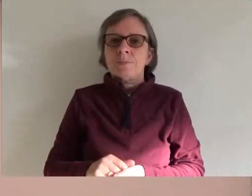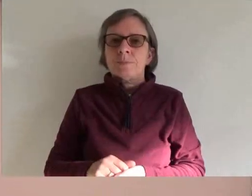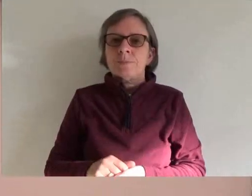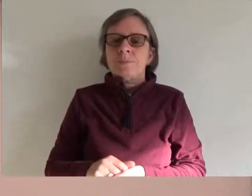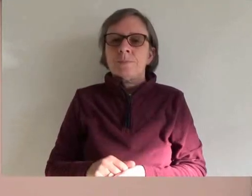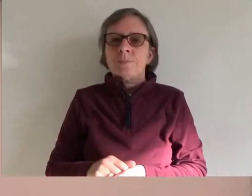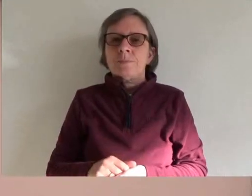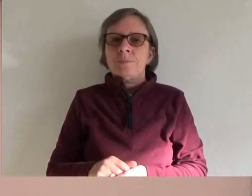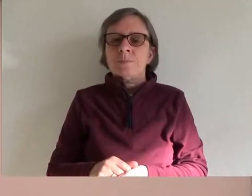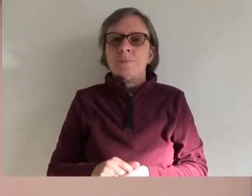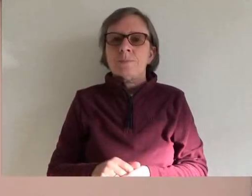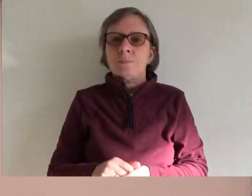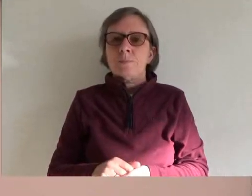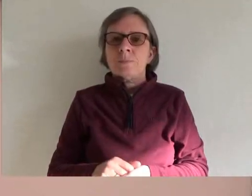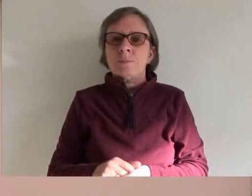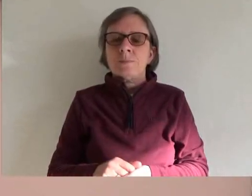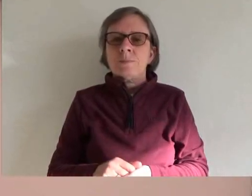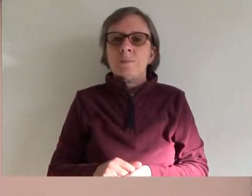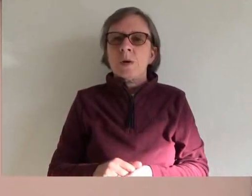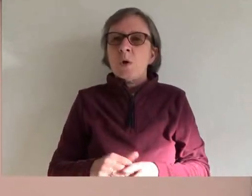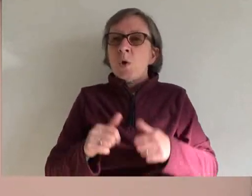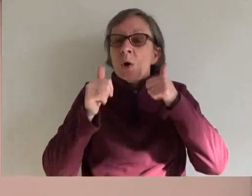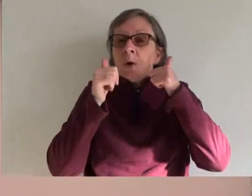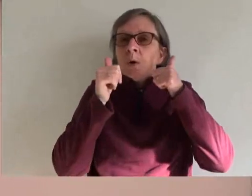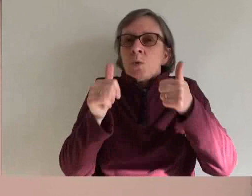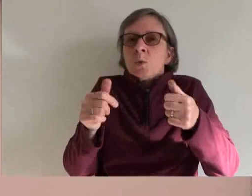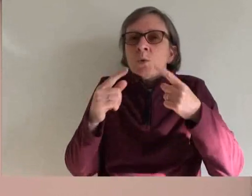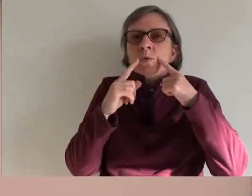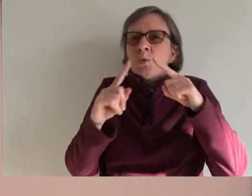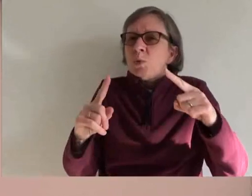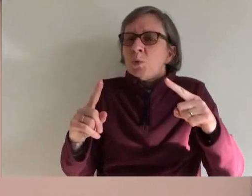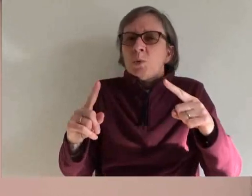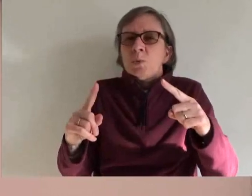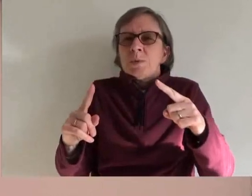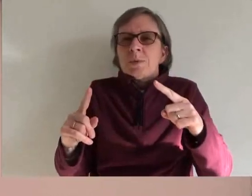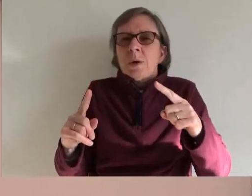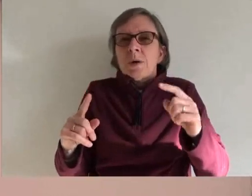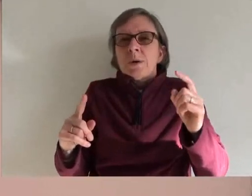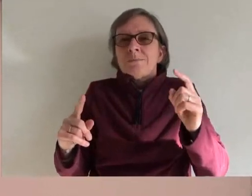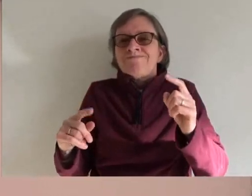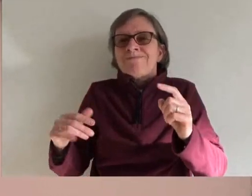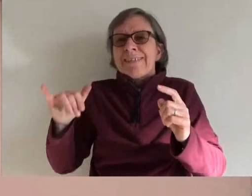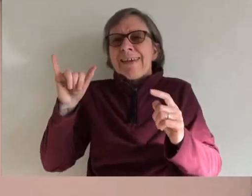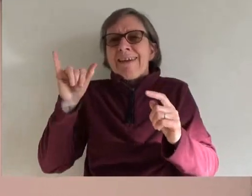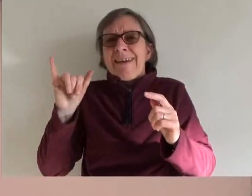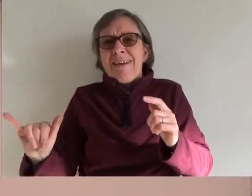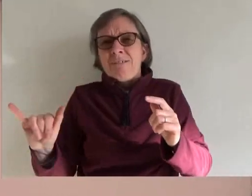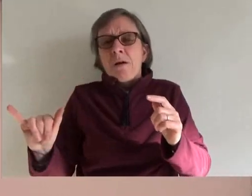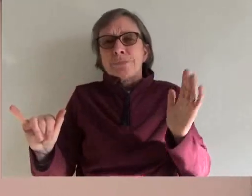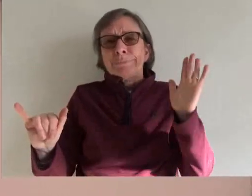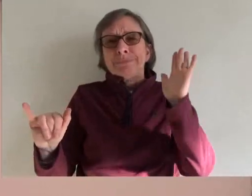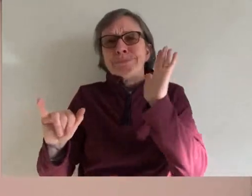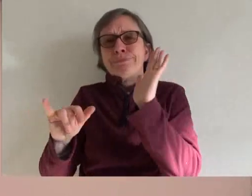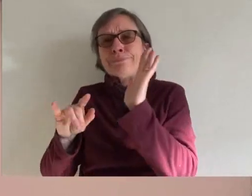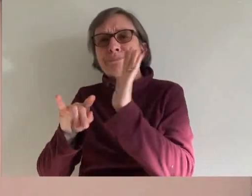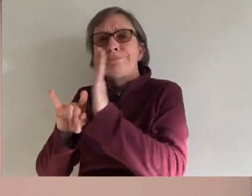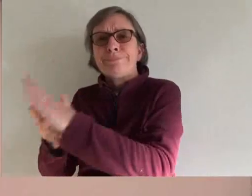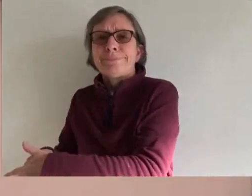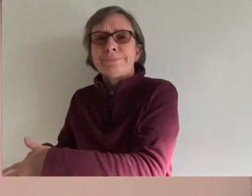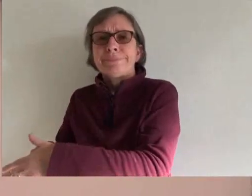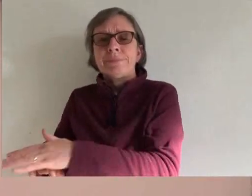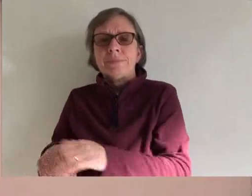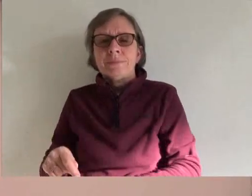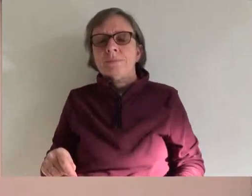And he's declaring that this message, this gospel message, this good news is greater than all the evil that is around. Now, the